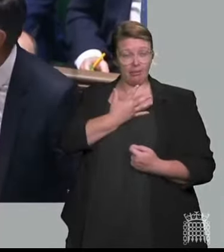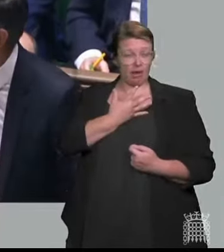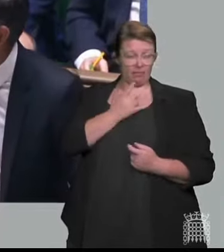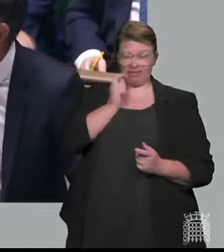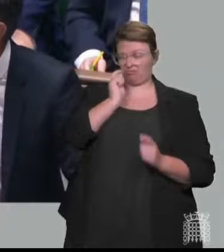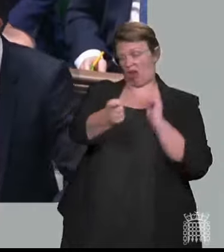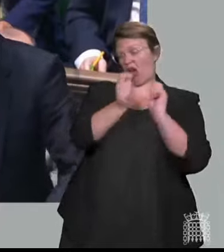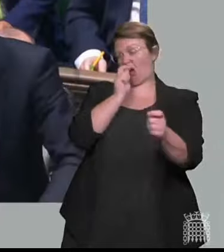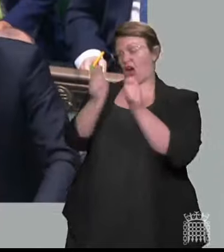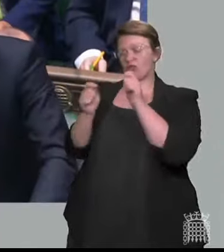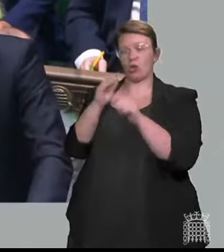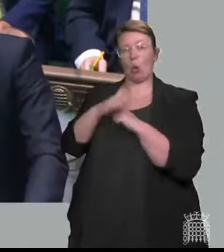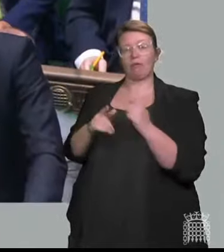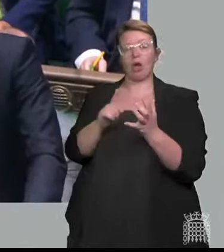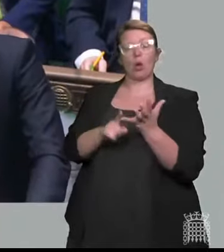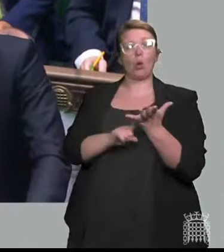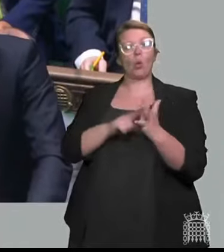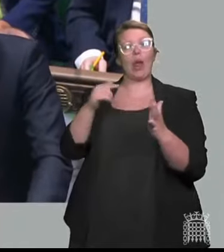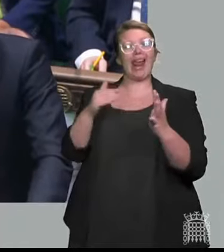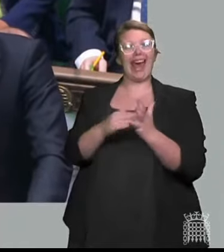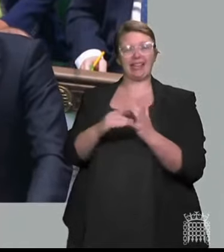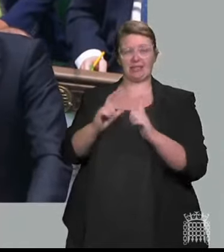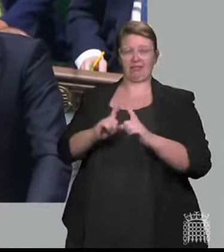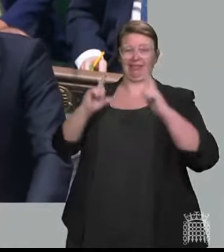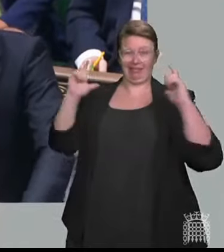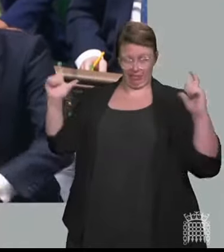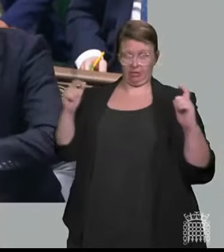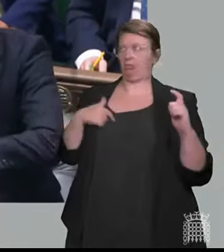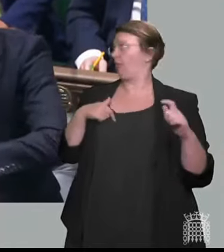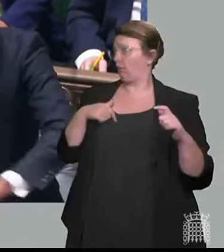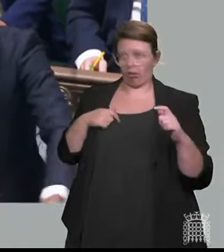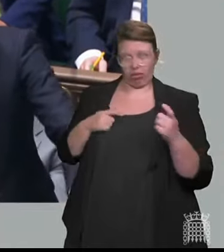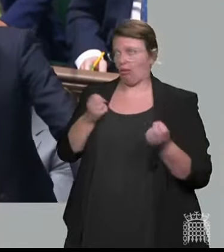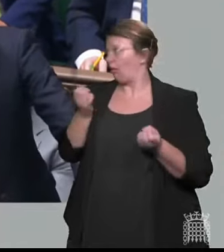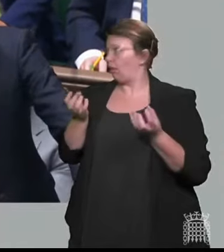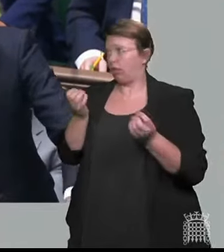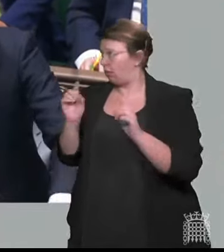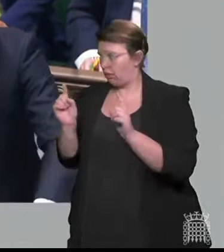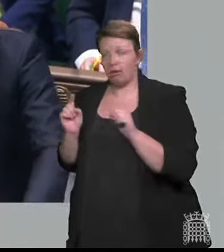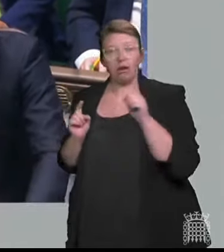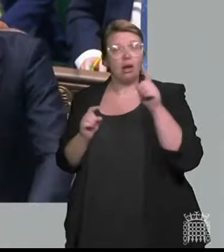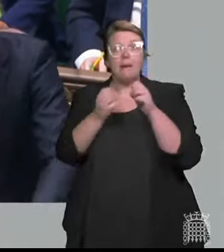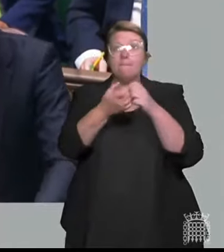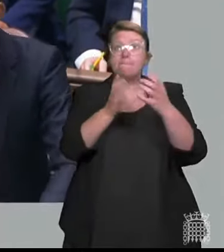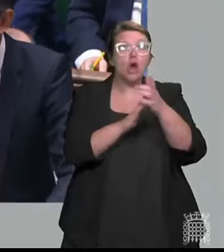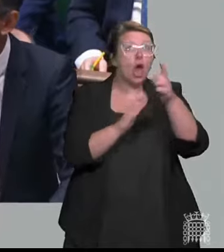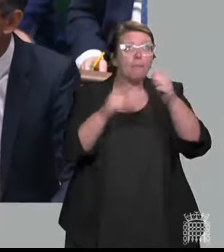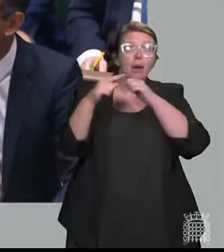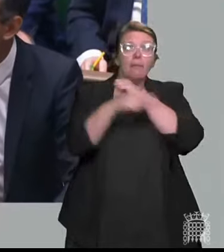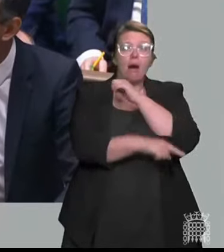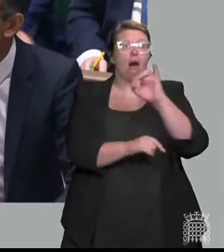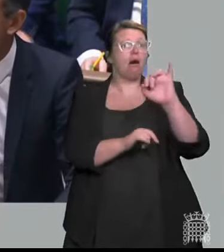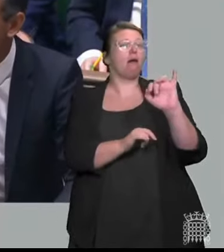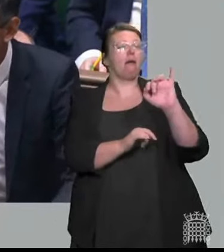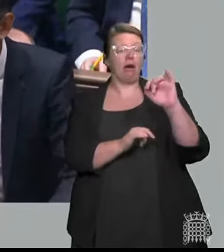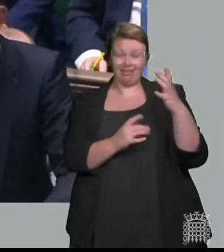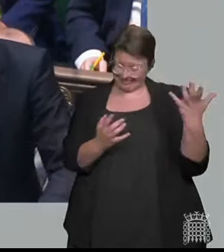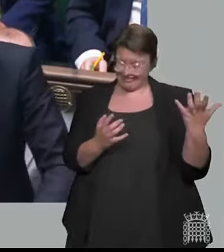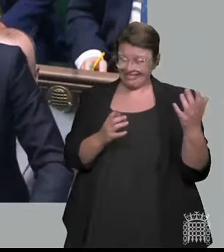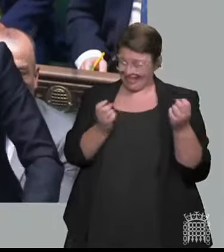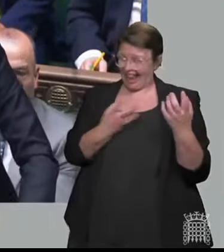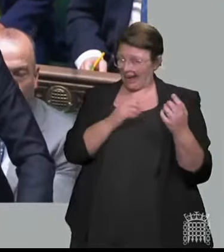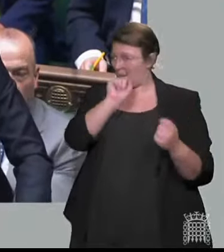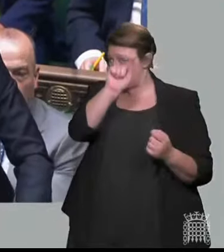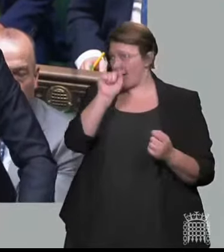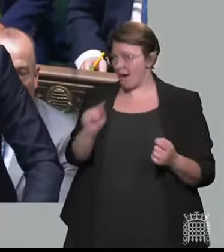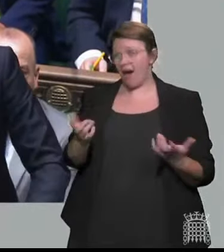we're hearing about how Labour in Birmingham are failing hard-working people, losing control of taxpayers' money and driving their finances